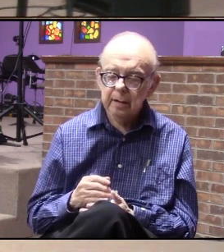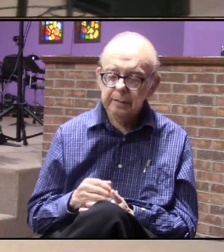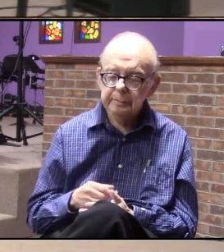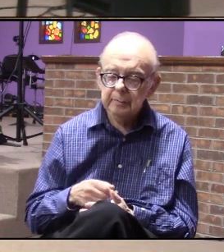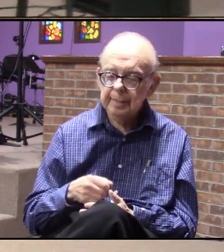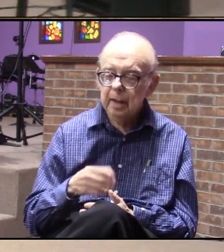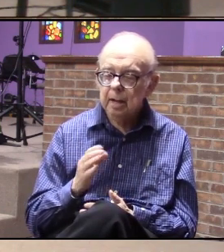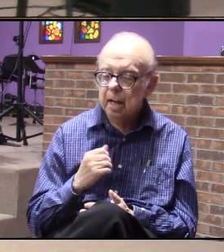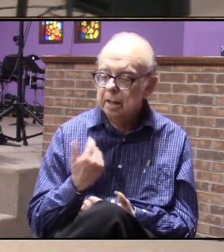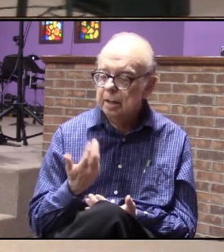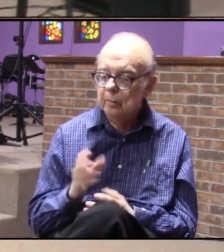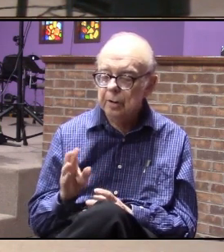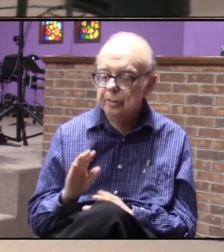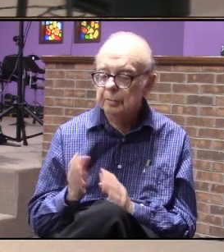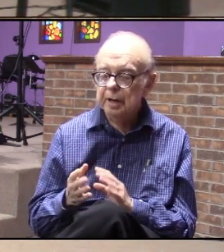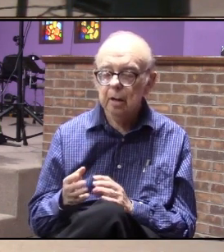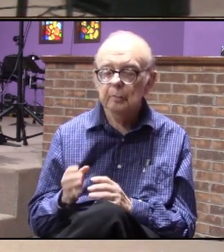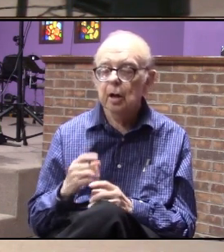as loners.